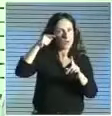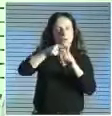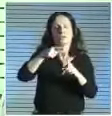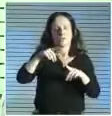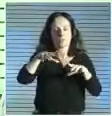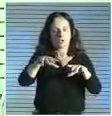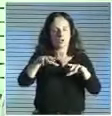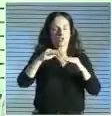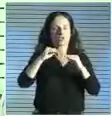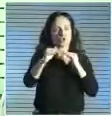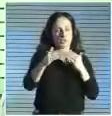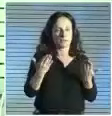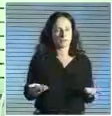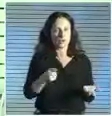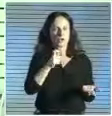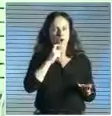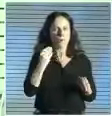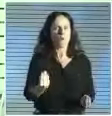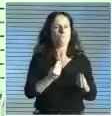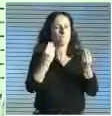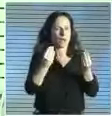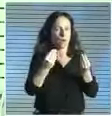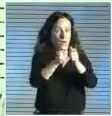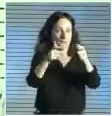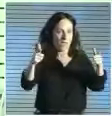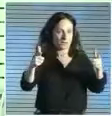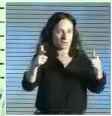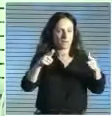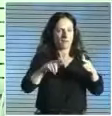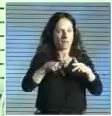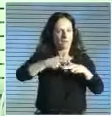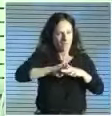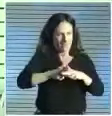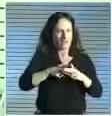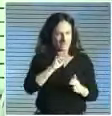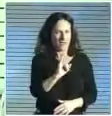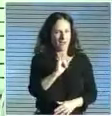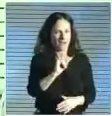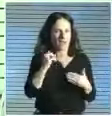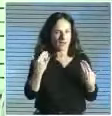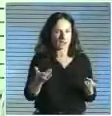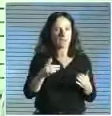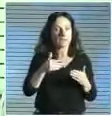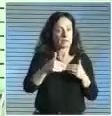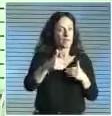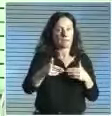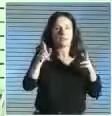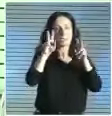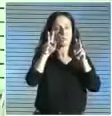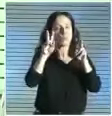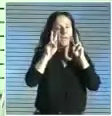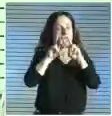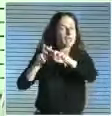and tools we have. But we're also going to do a syndicated study in the hospitality industry to see what the drivers are to